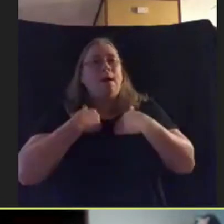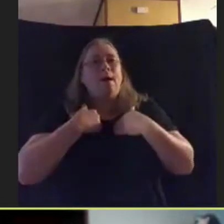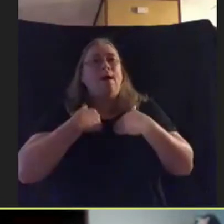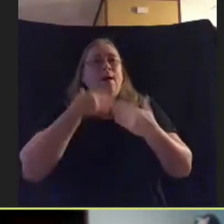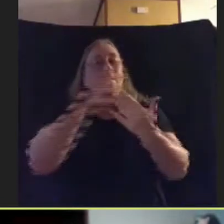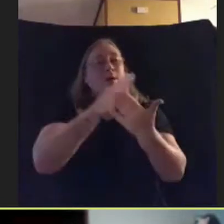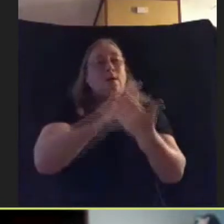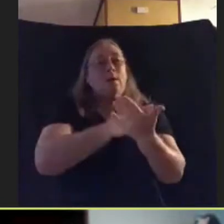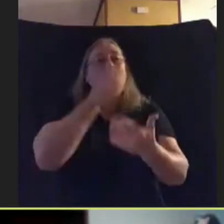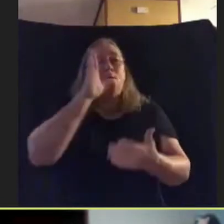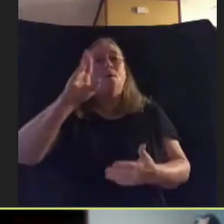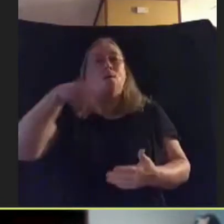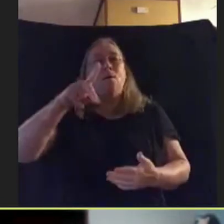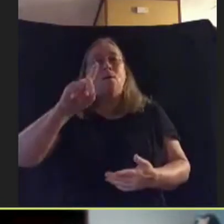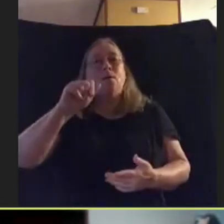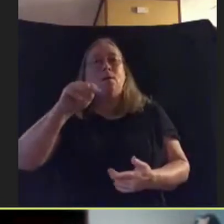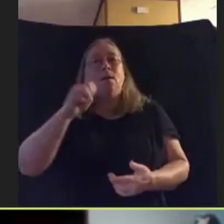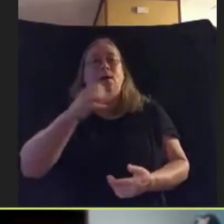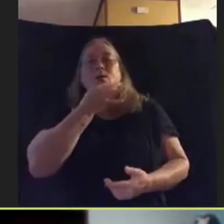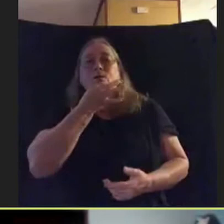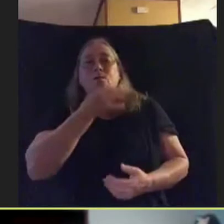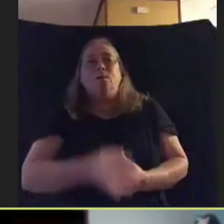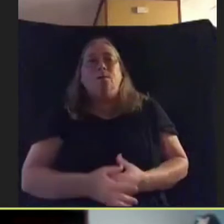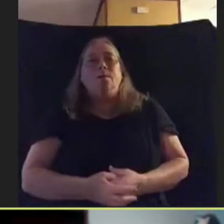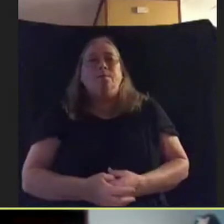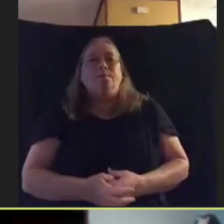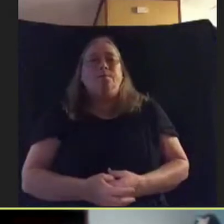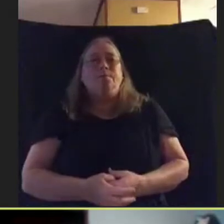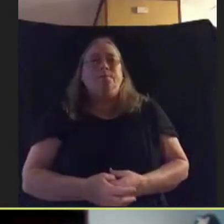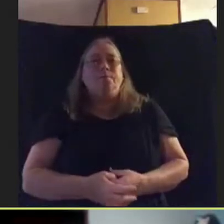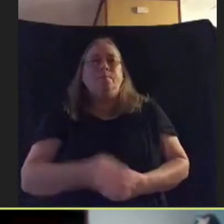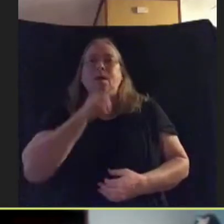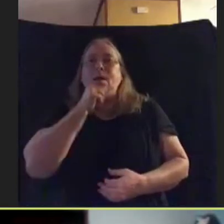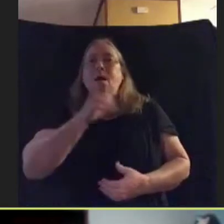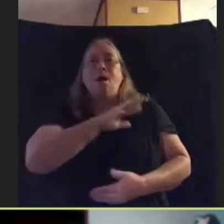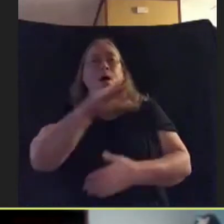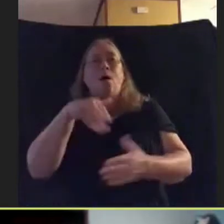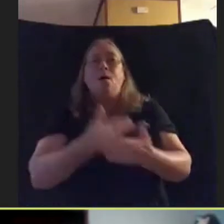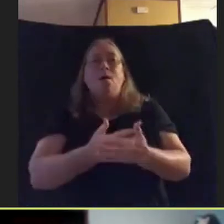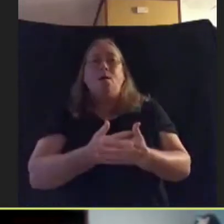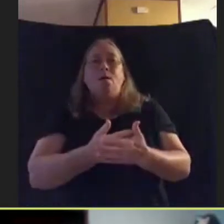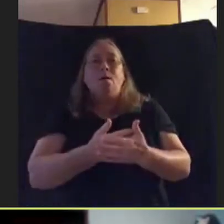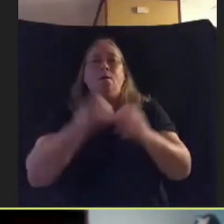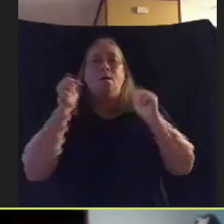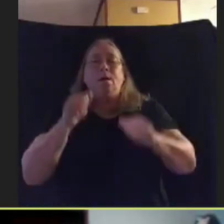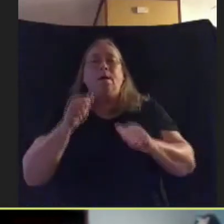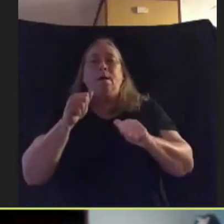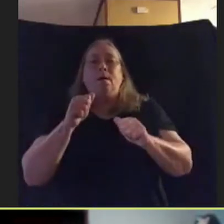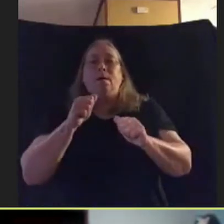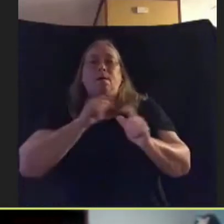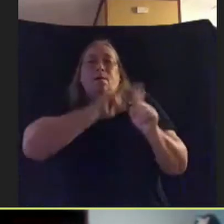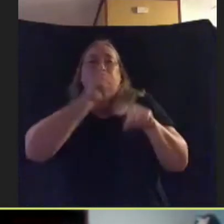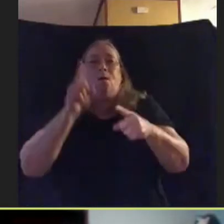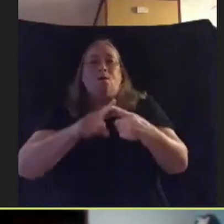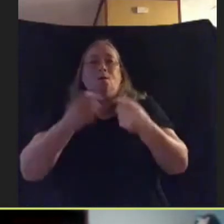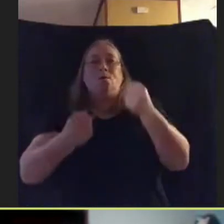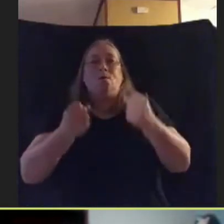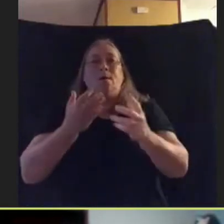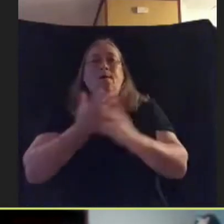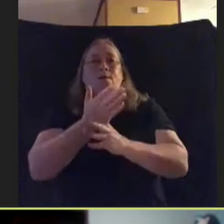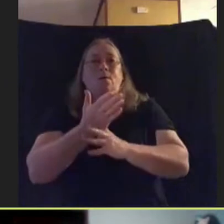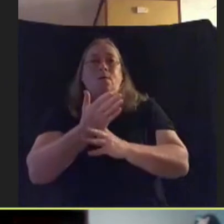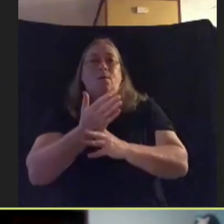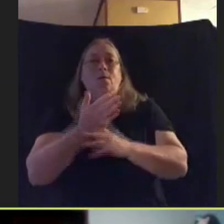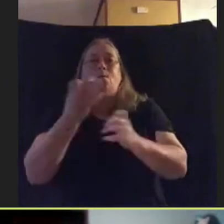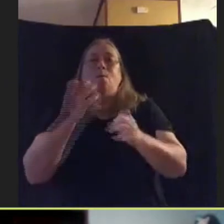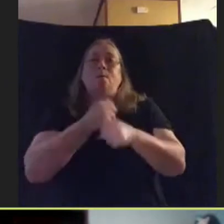certainly recognize the importance of that because not everybody can get to one of our drive-through clinics easily. And we want to make sure that